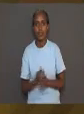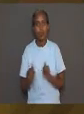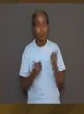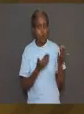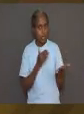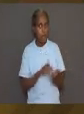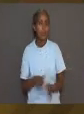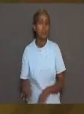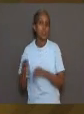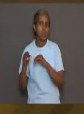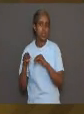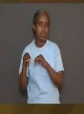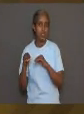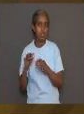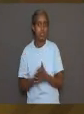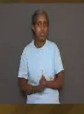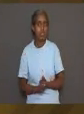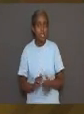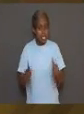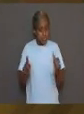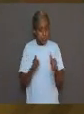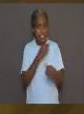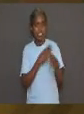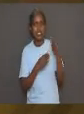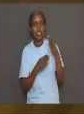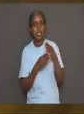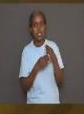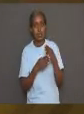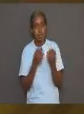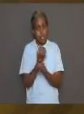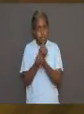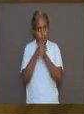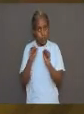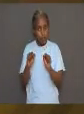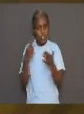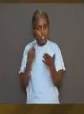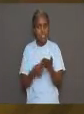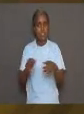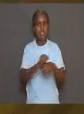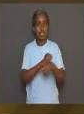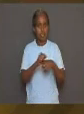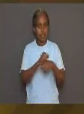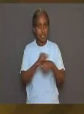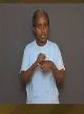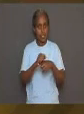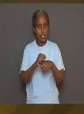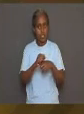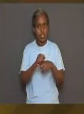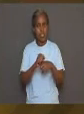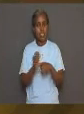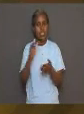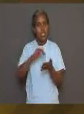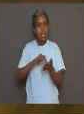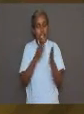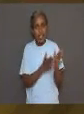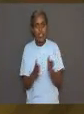Welcome back, students. The first step in solving this activity is to